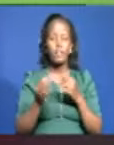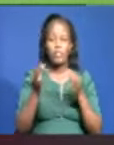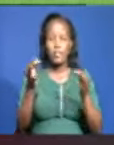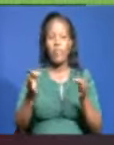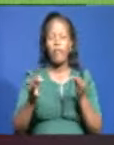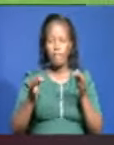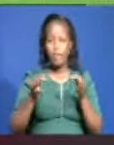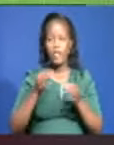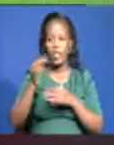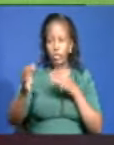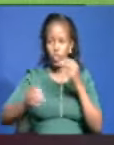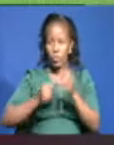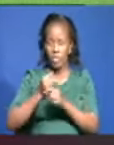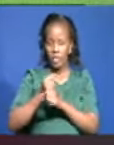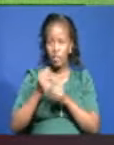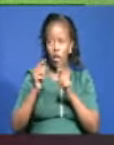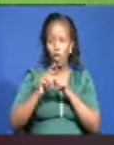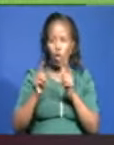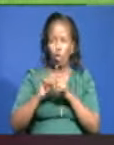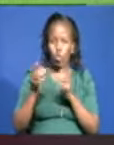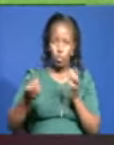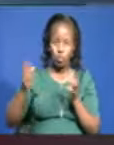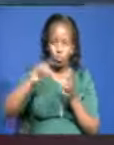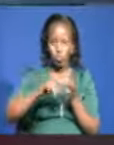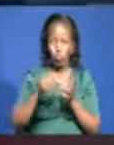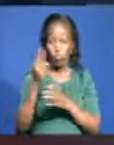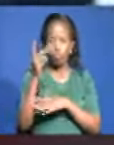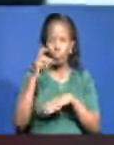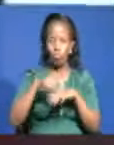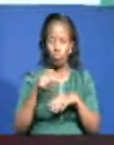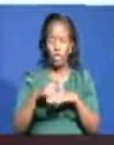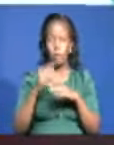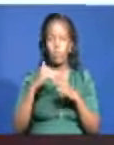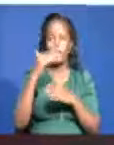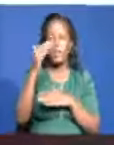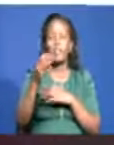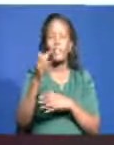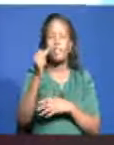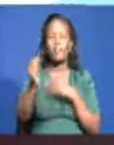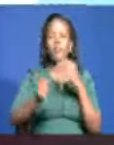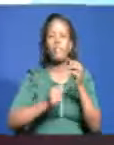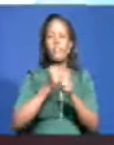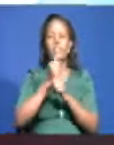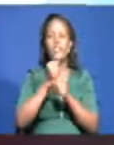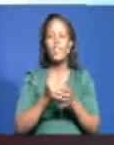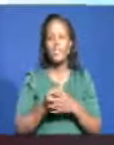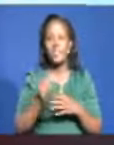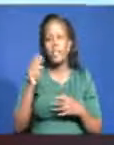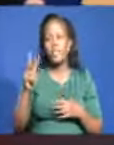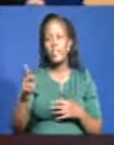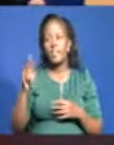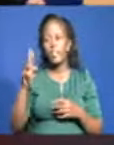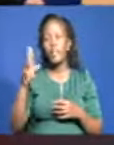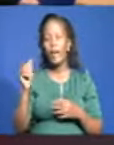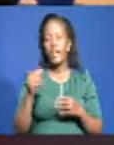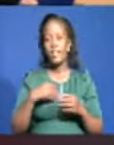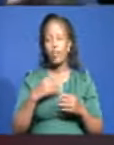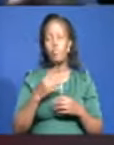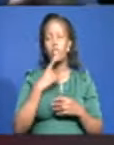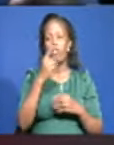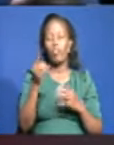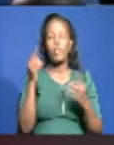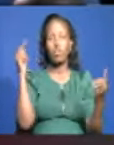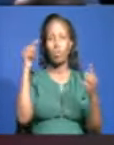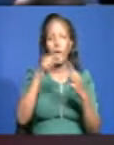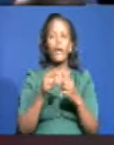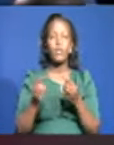double the current collection in 5 years. The Kenya Revenue Authority is given a target of raising 3